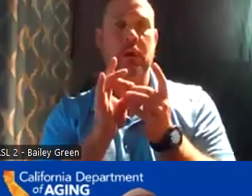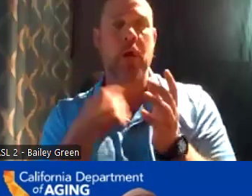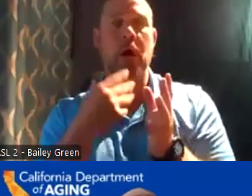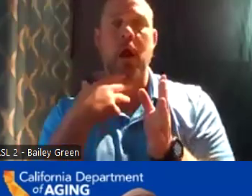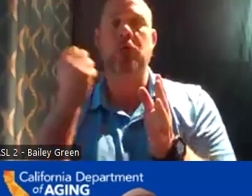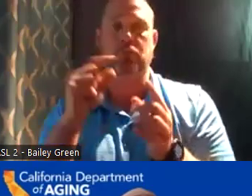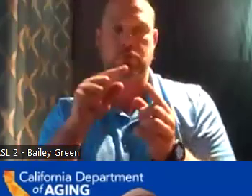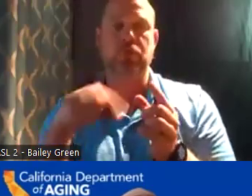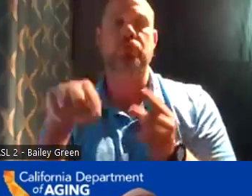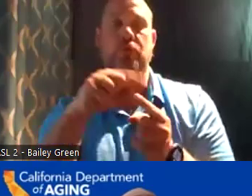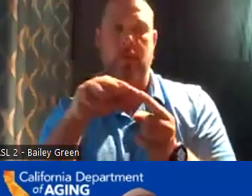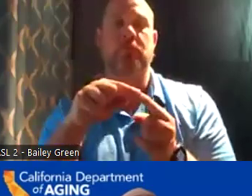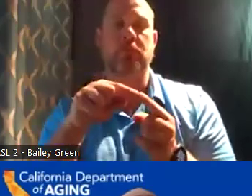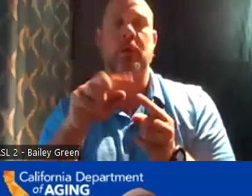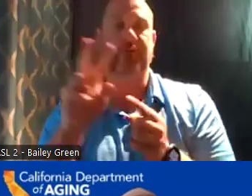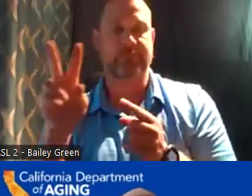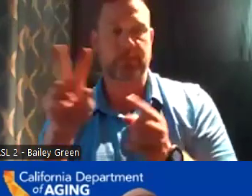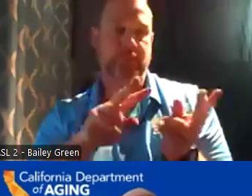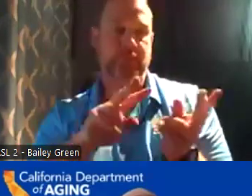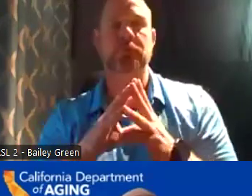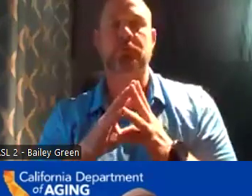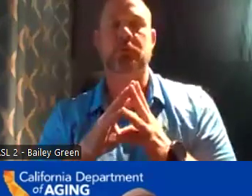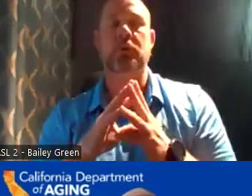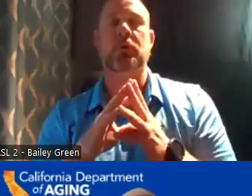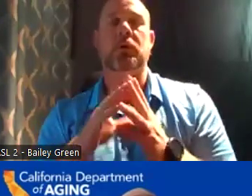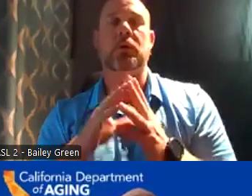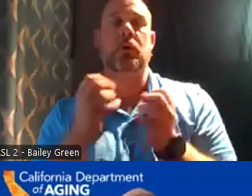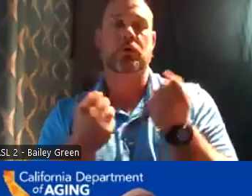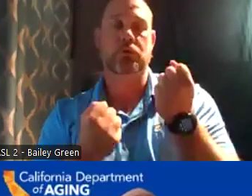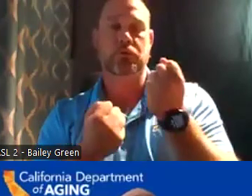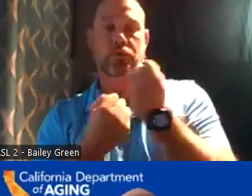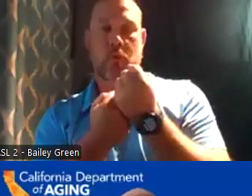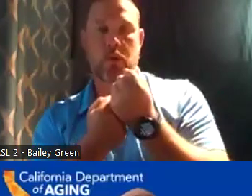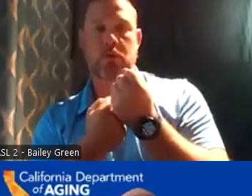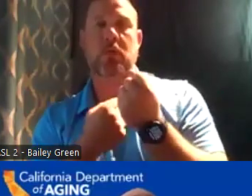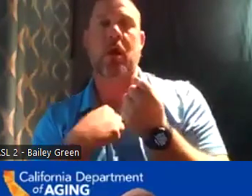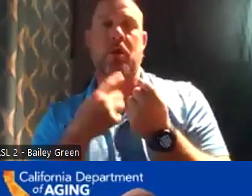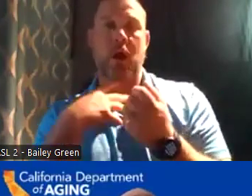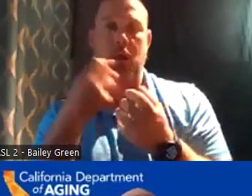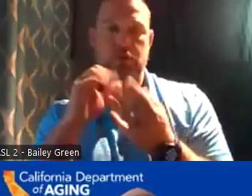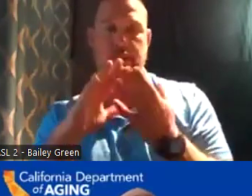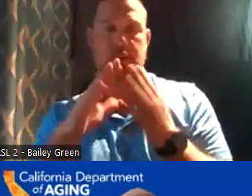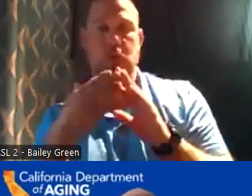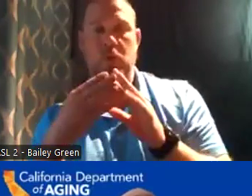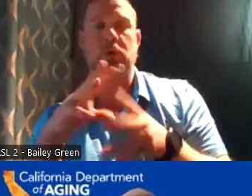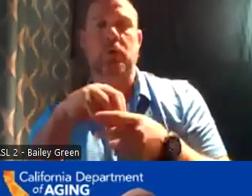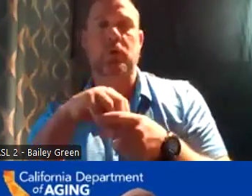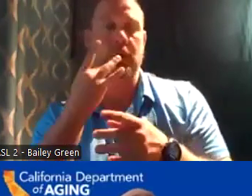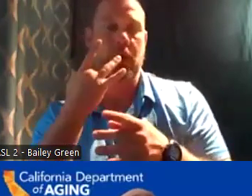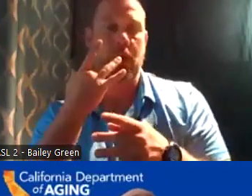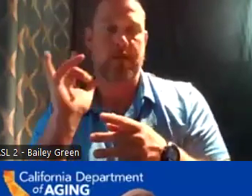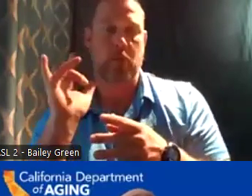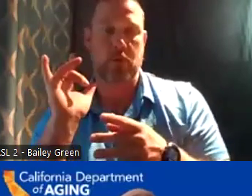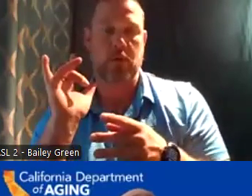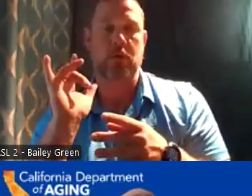them and, vice versa with each other. We want to support our tribal elders within the community, within California. So